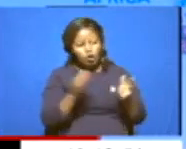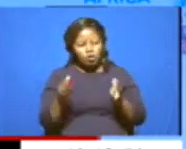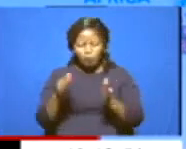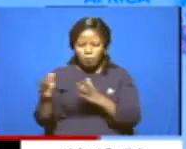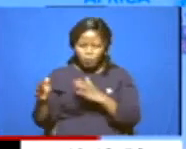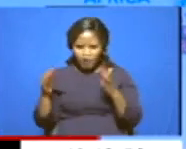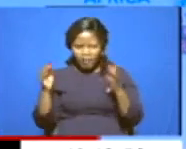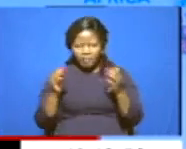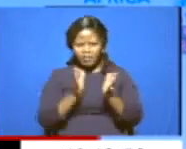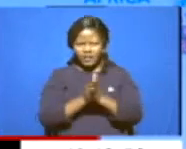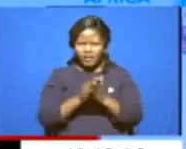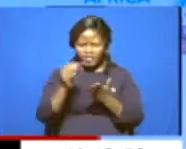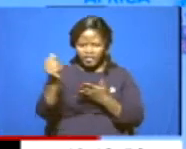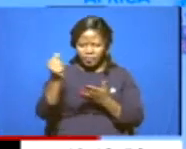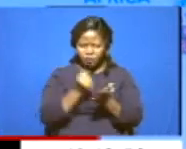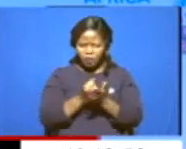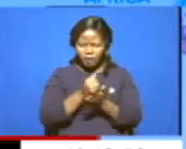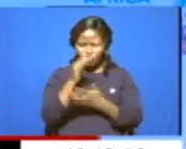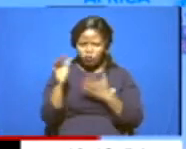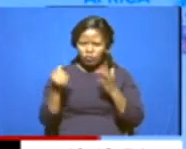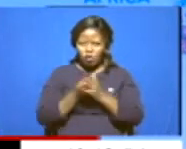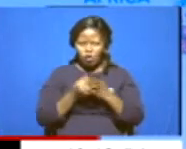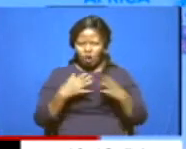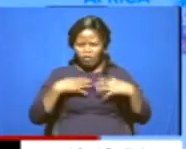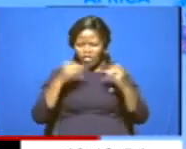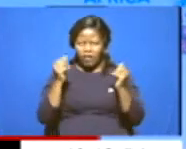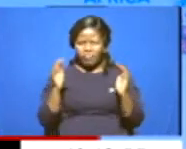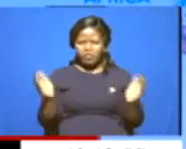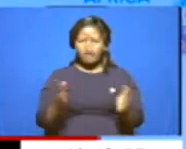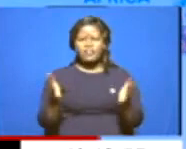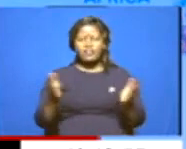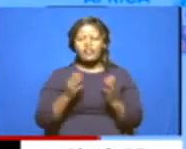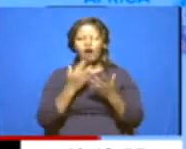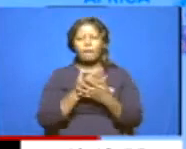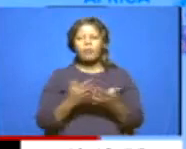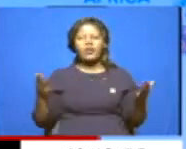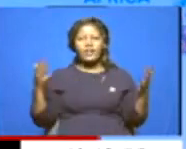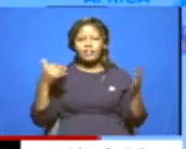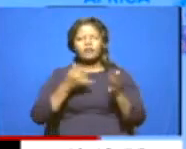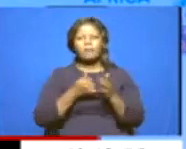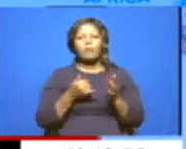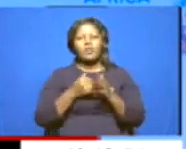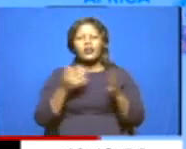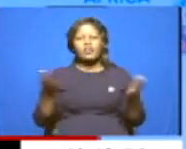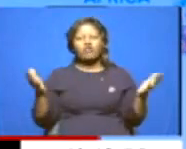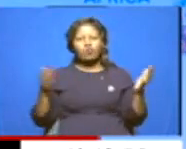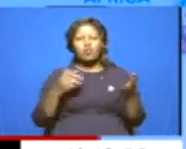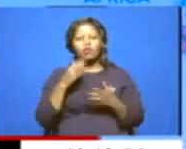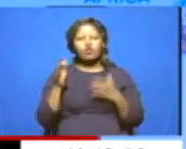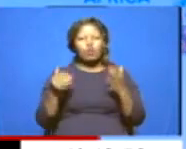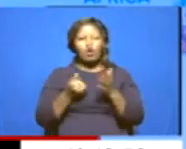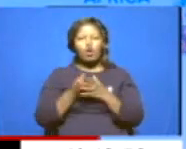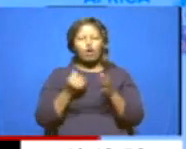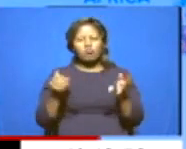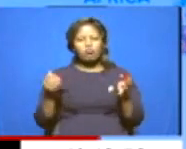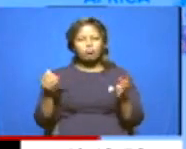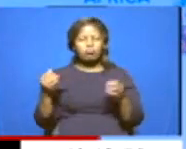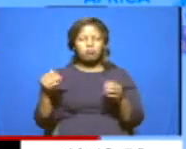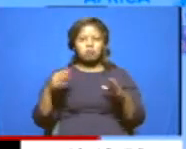and deployment of essential healthcare products, including the uptake of COVID vaccines.